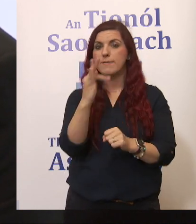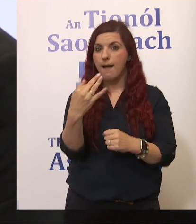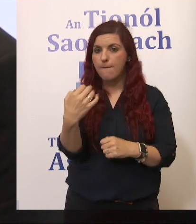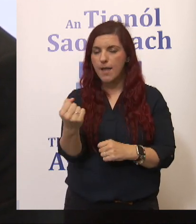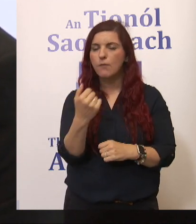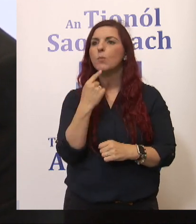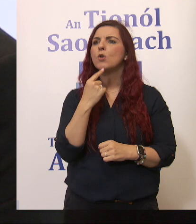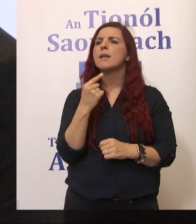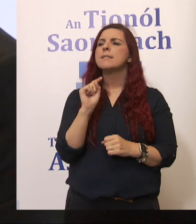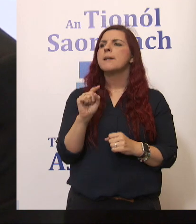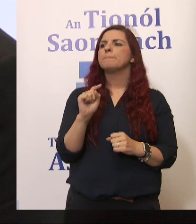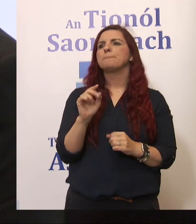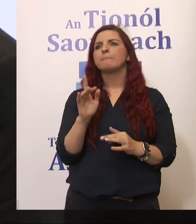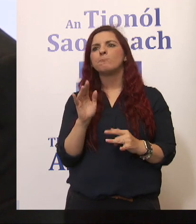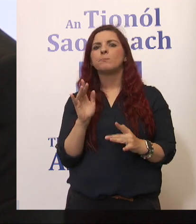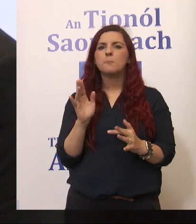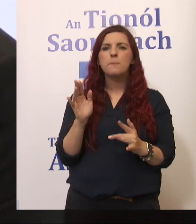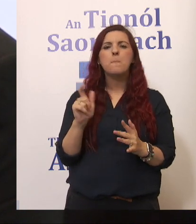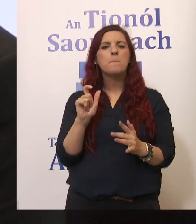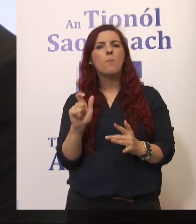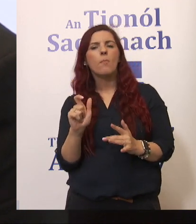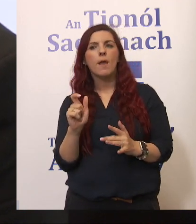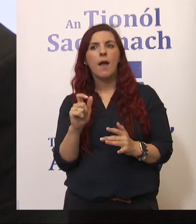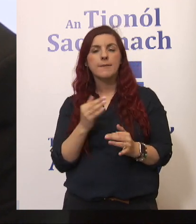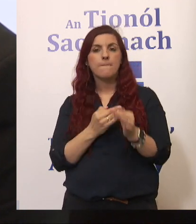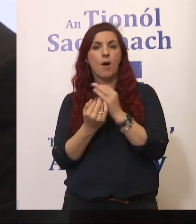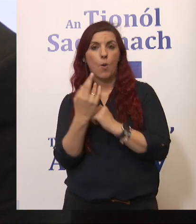is I suppose as a follow-up to